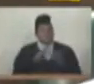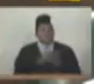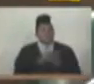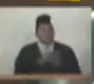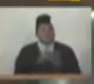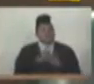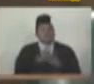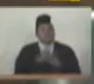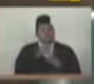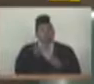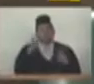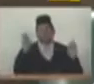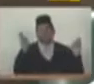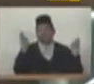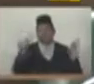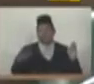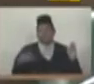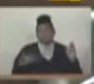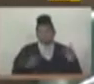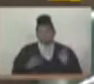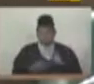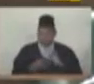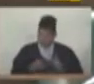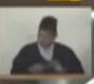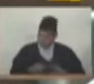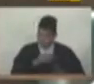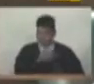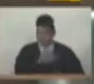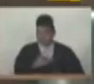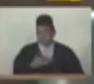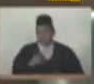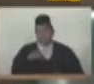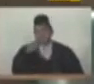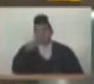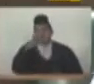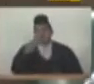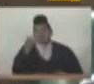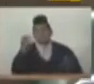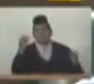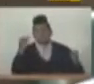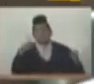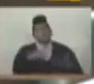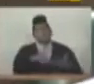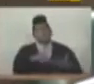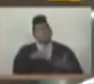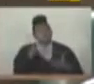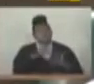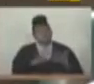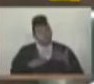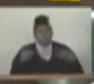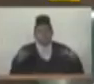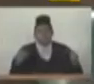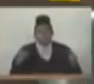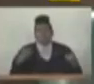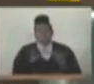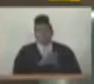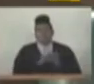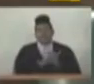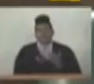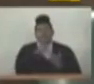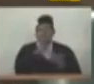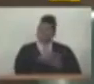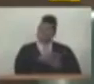has been a topical one. And I tell you, there has been many studies on health financing, not